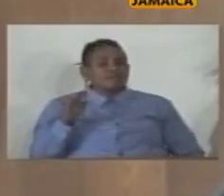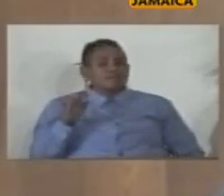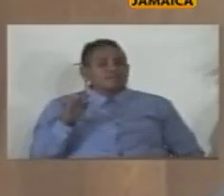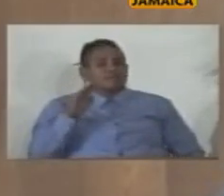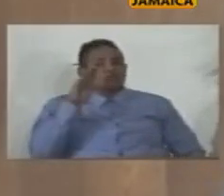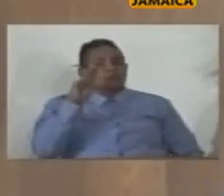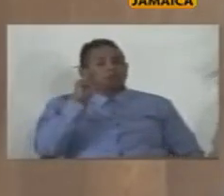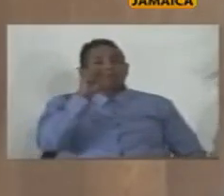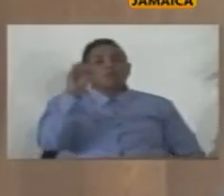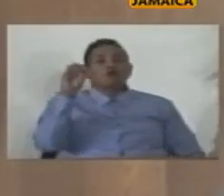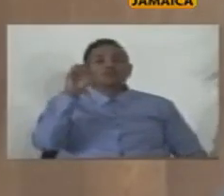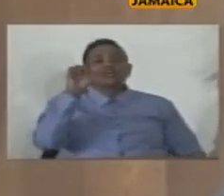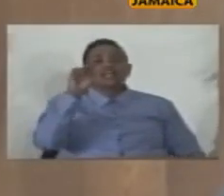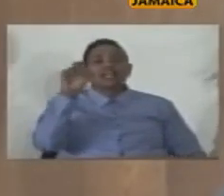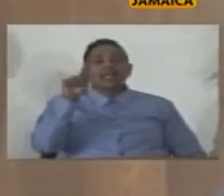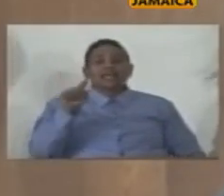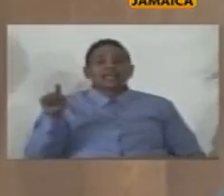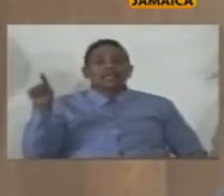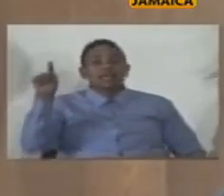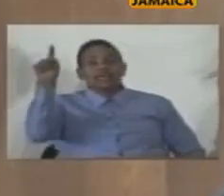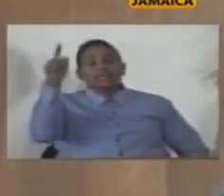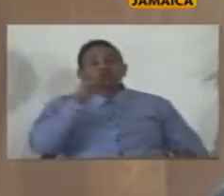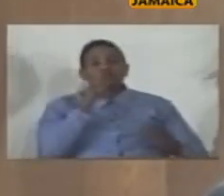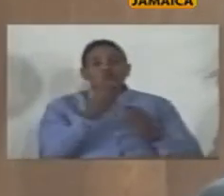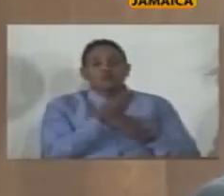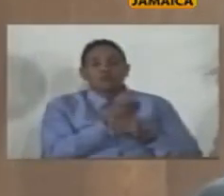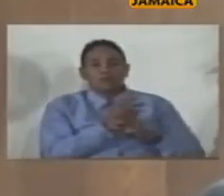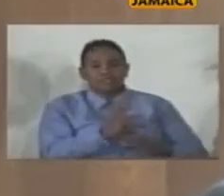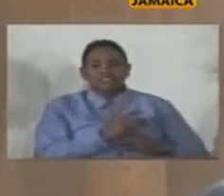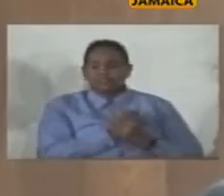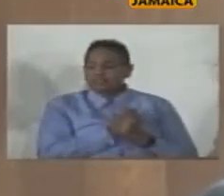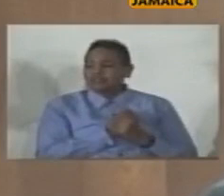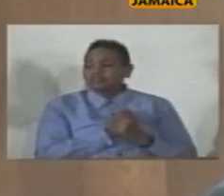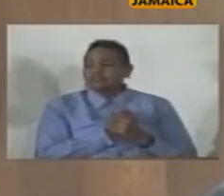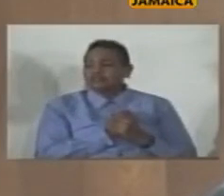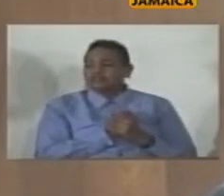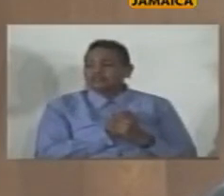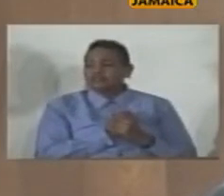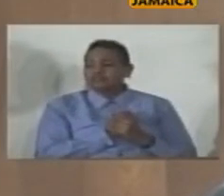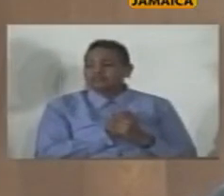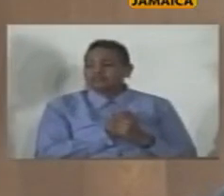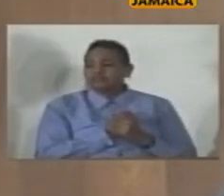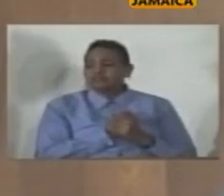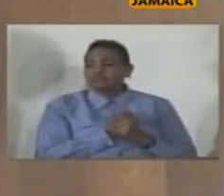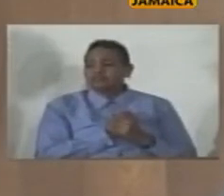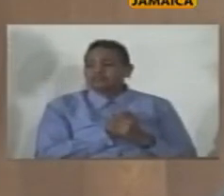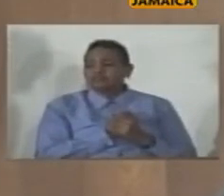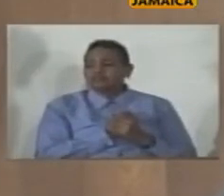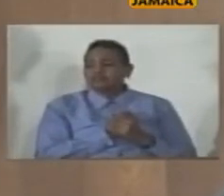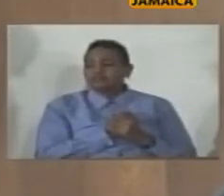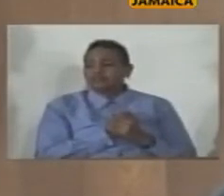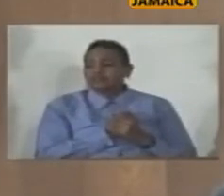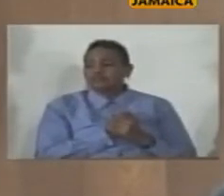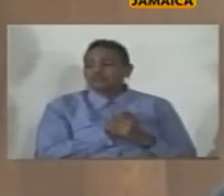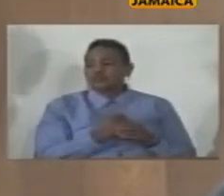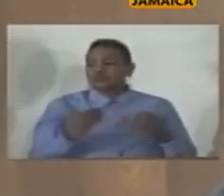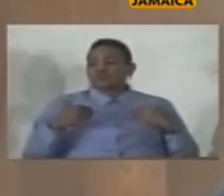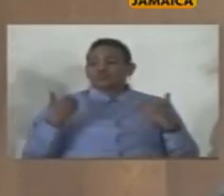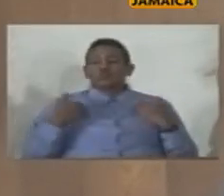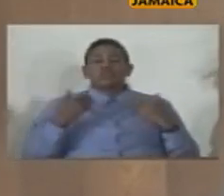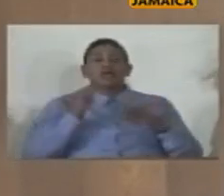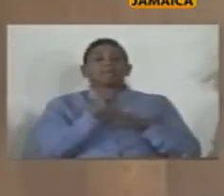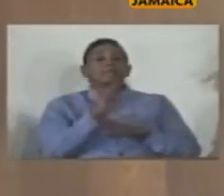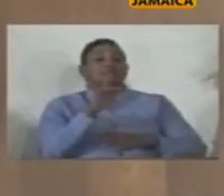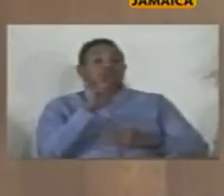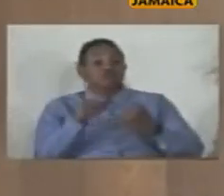Lane end leading to the property. Mr. Speaker, the Judah Minister has been assisting,